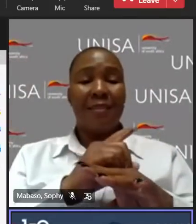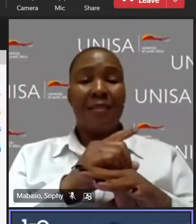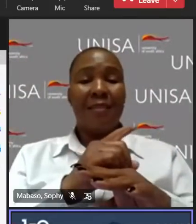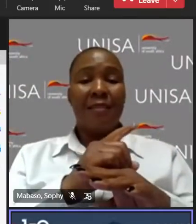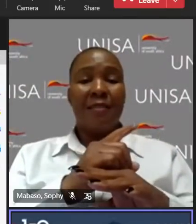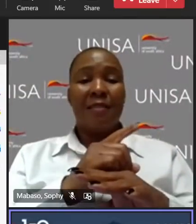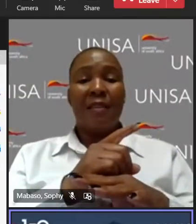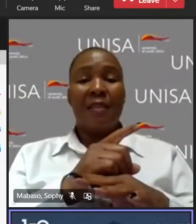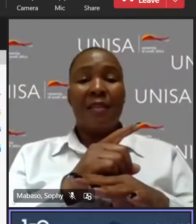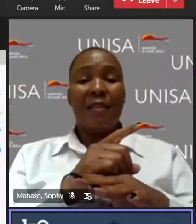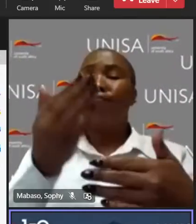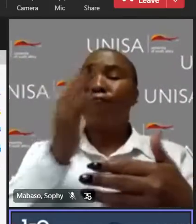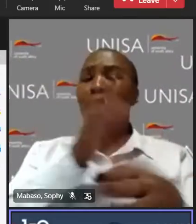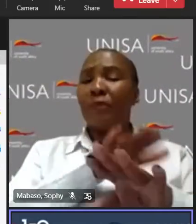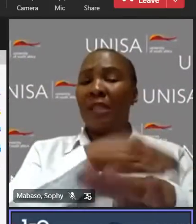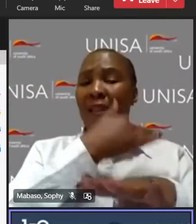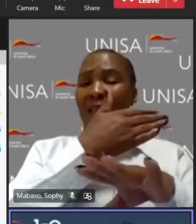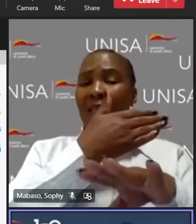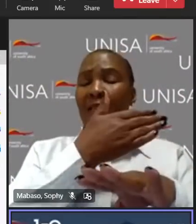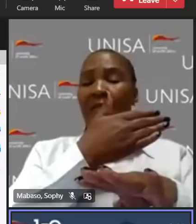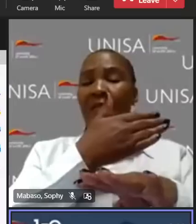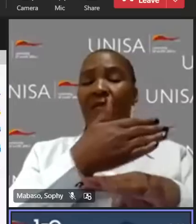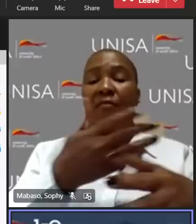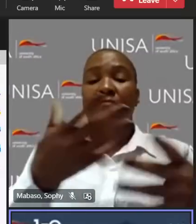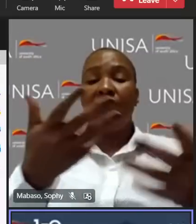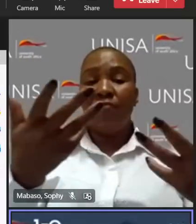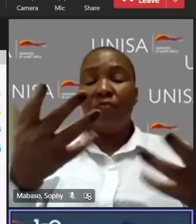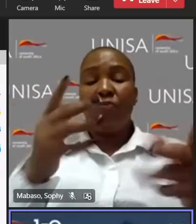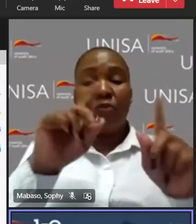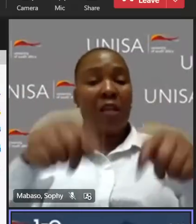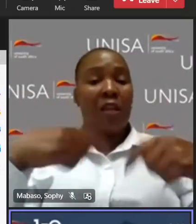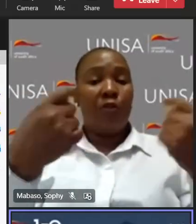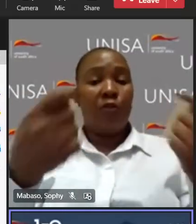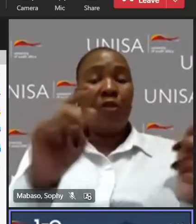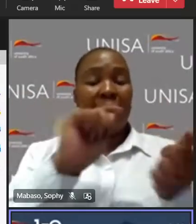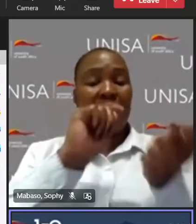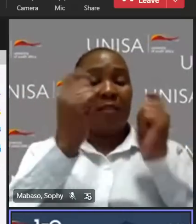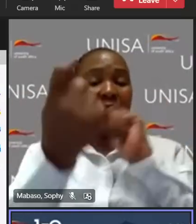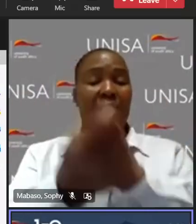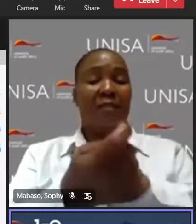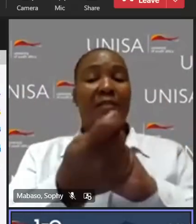in this instance, to change her semester. Otherwise, if it was within the